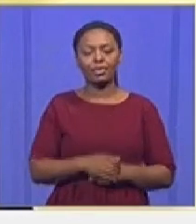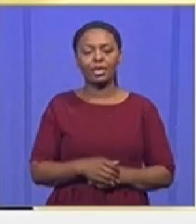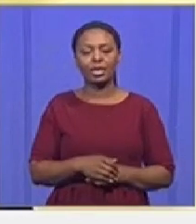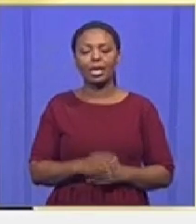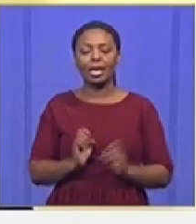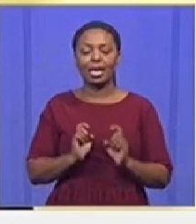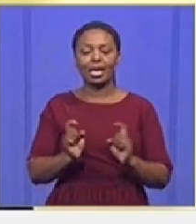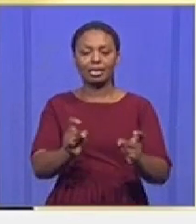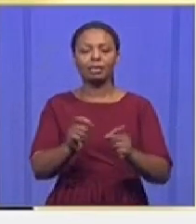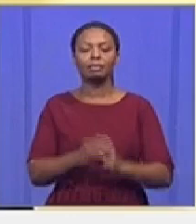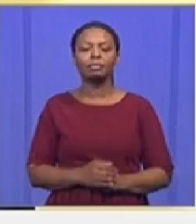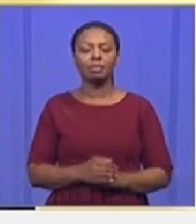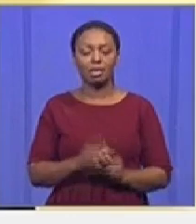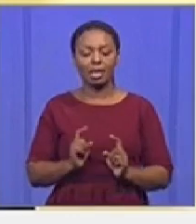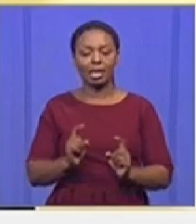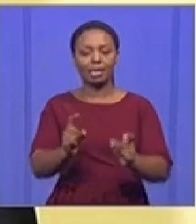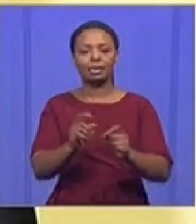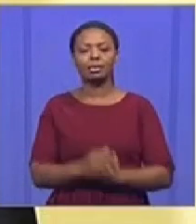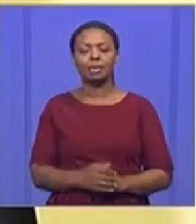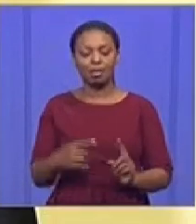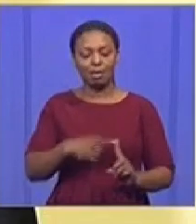agency that the president